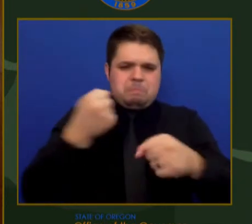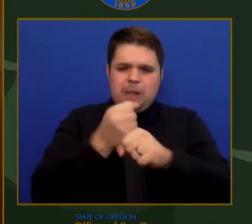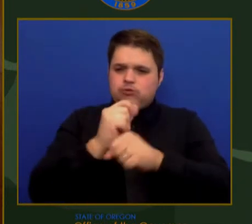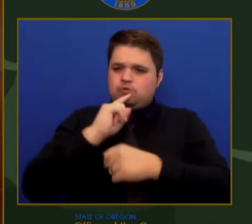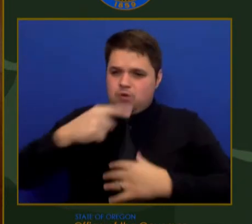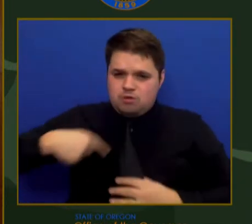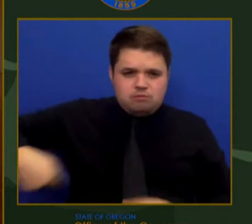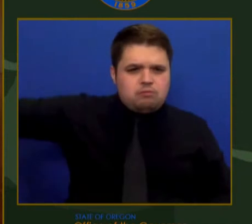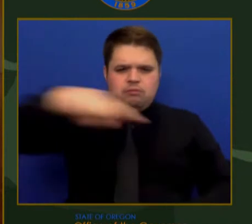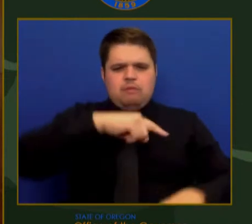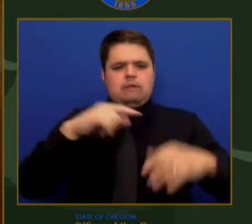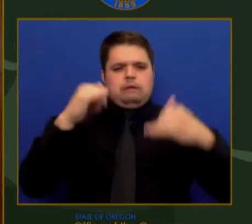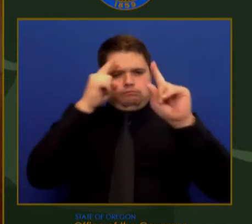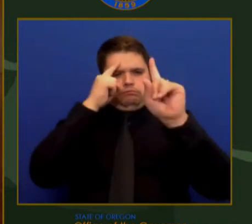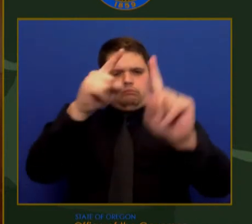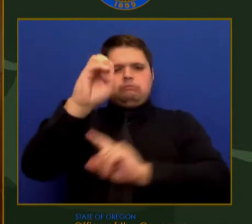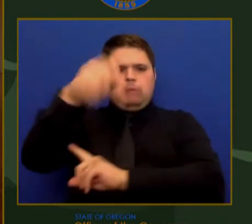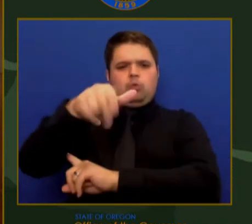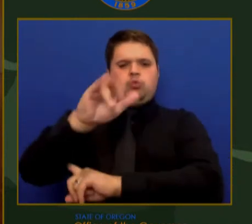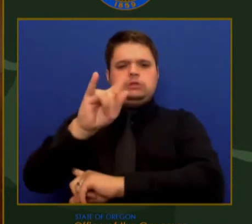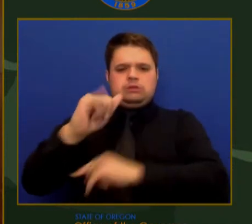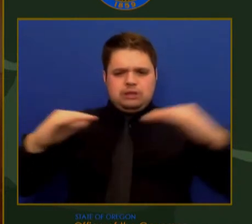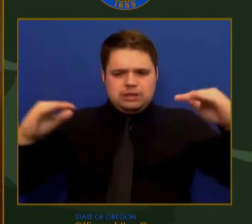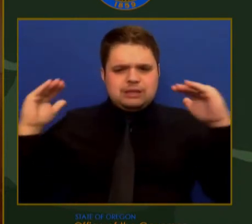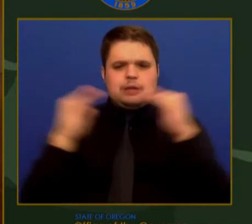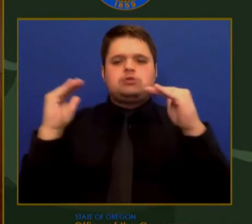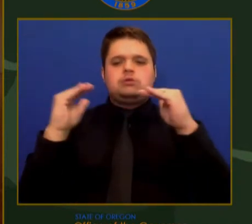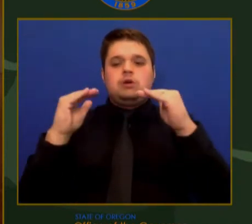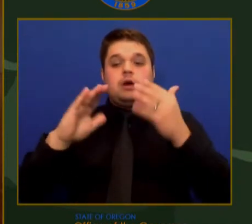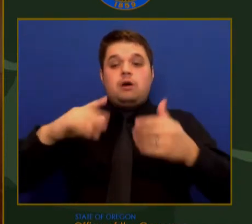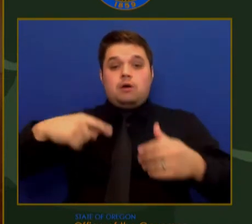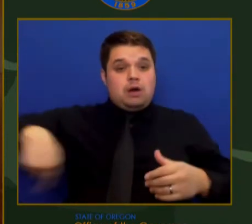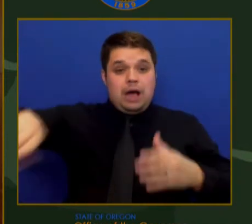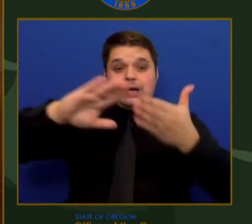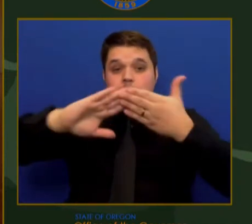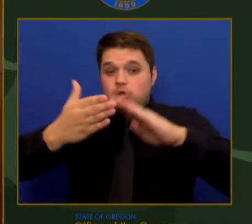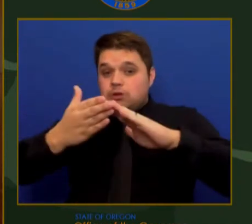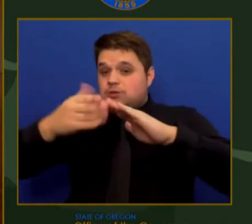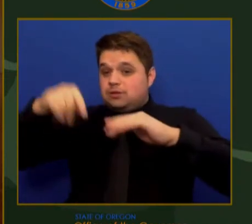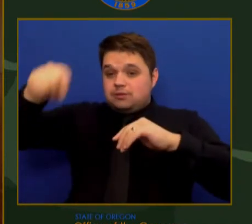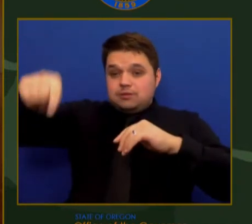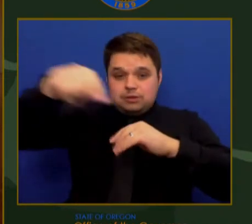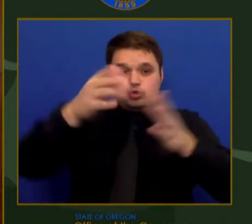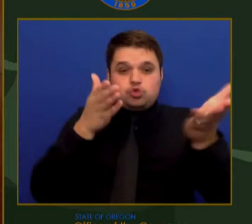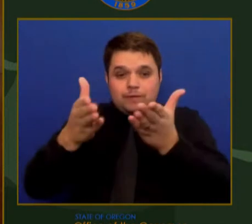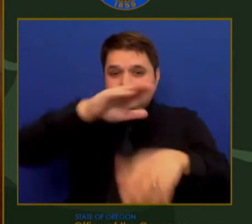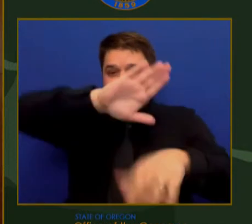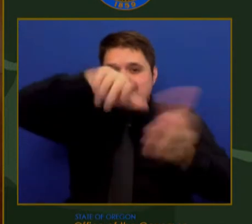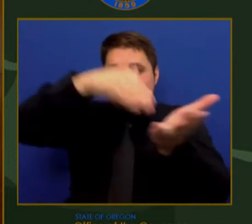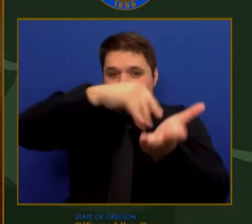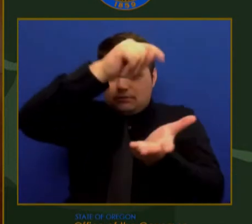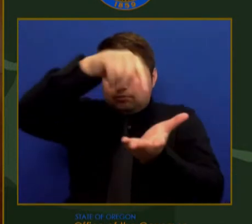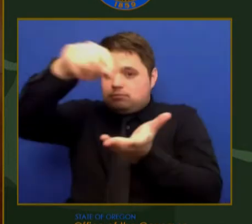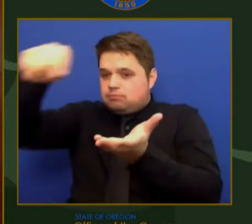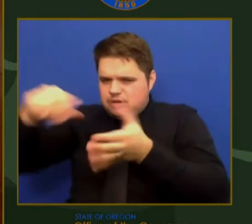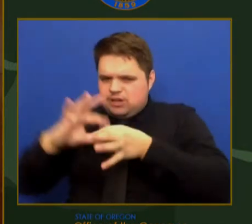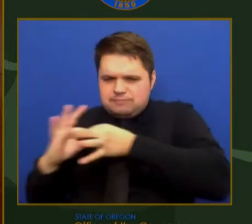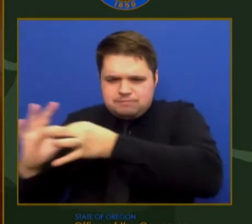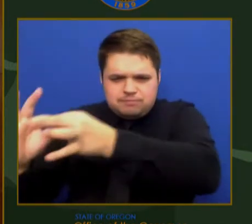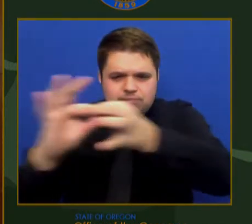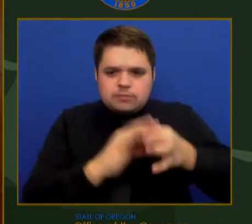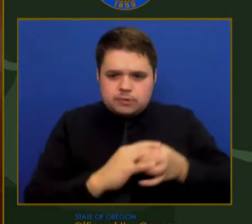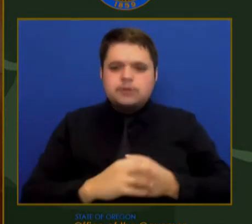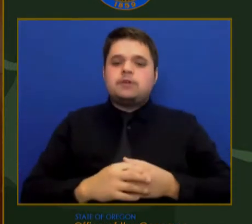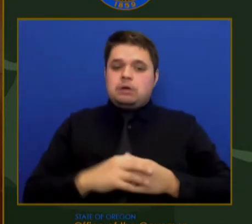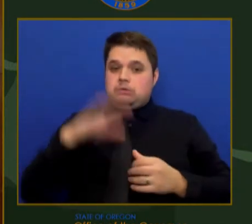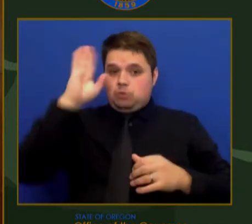for our historically underserved communities. Because I've seen firsthand how climate change directly impacts